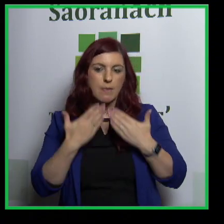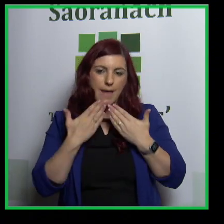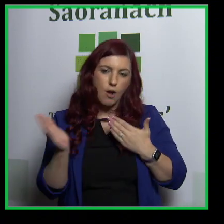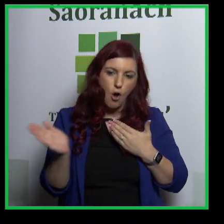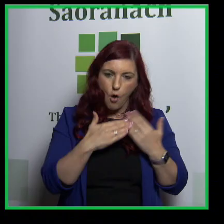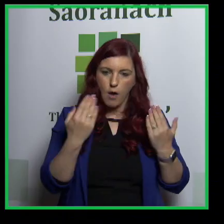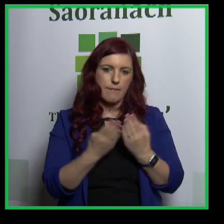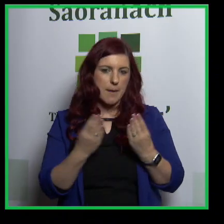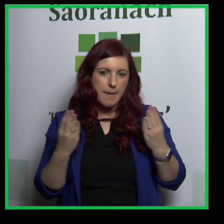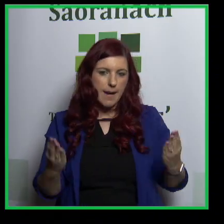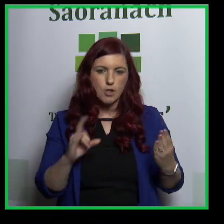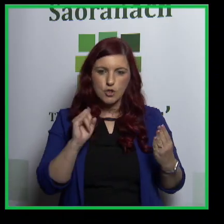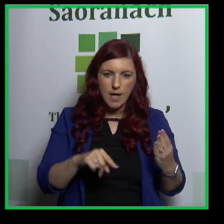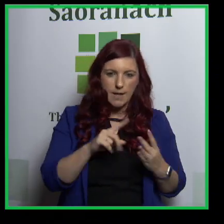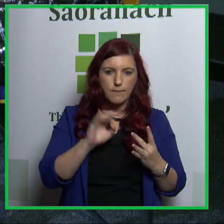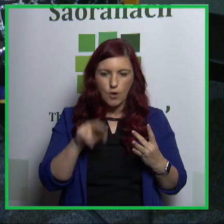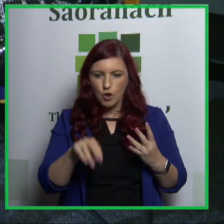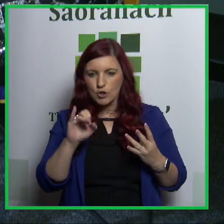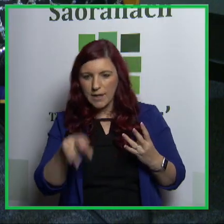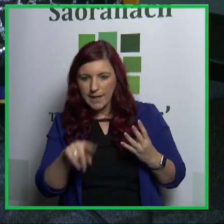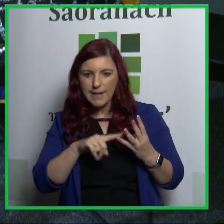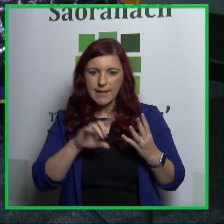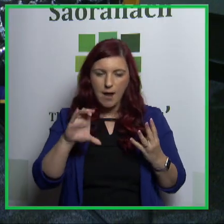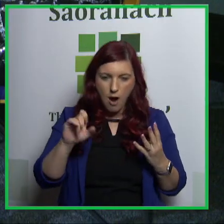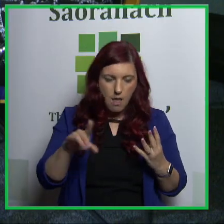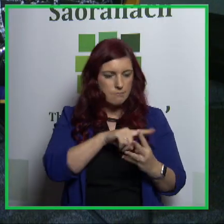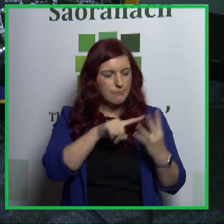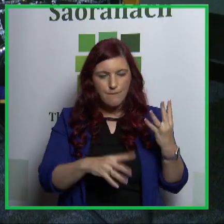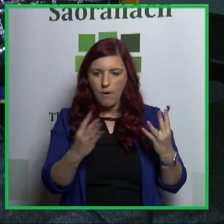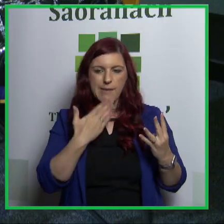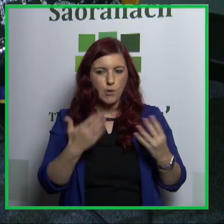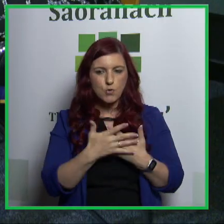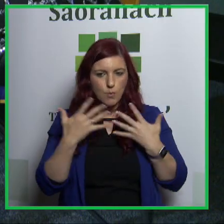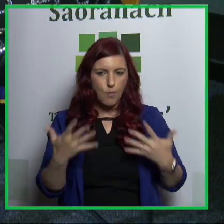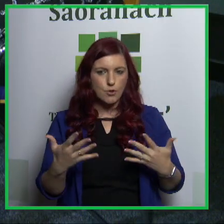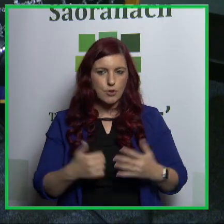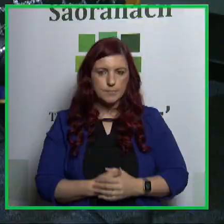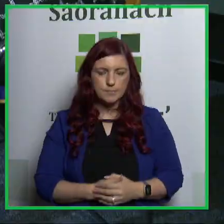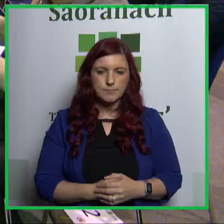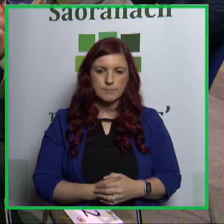once again, to Shannon, Fionn, Gillian and Carl, thank you so much. And Paul, I'll just hand you back.